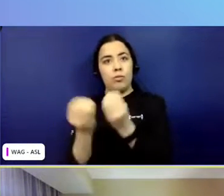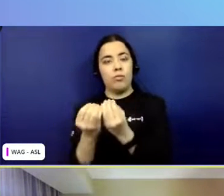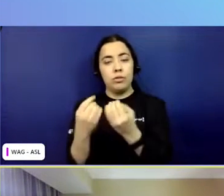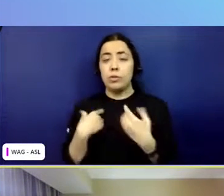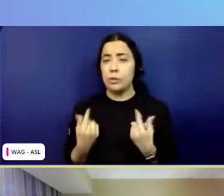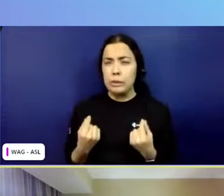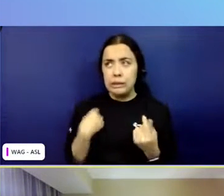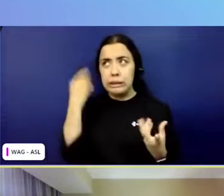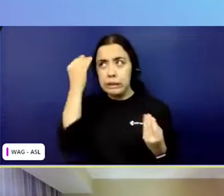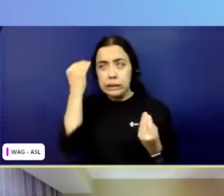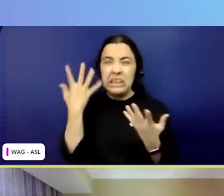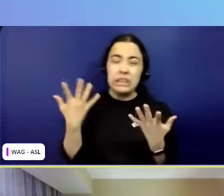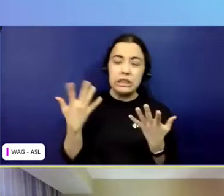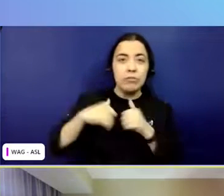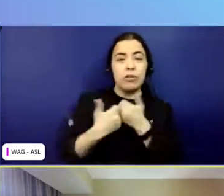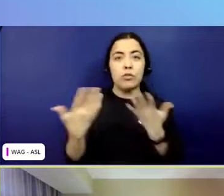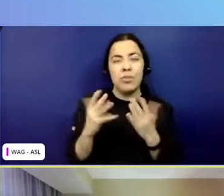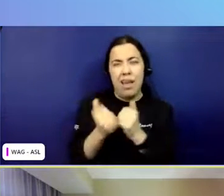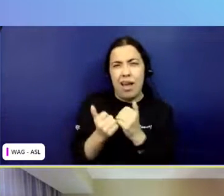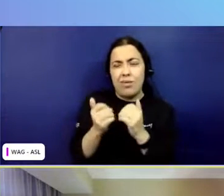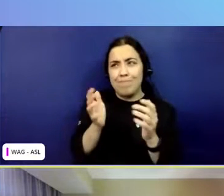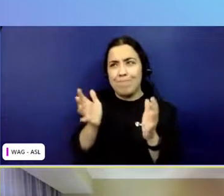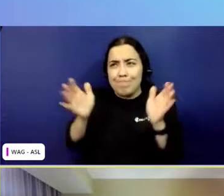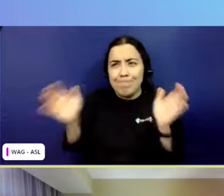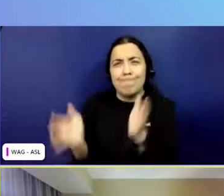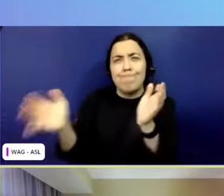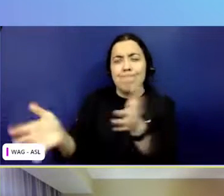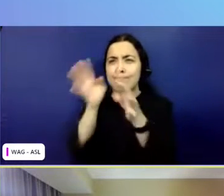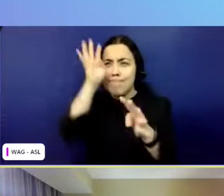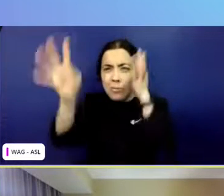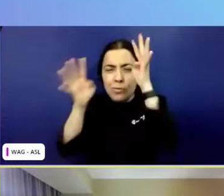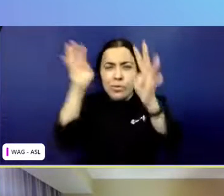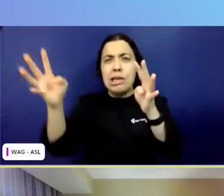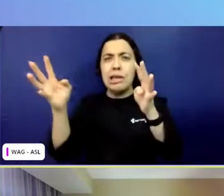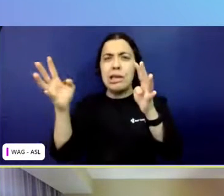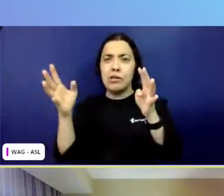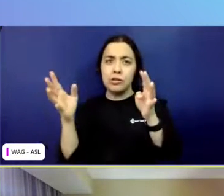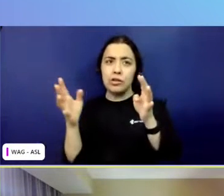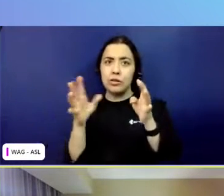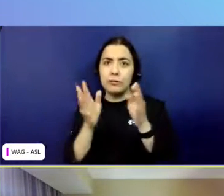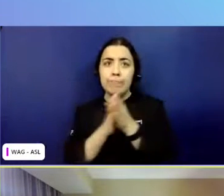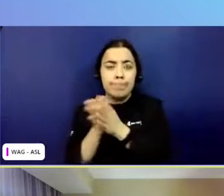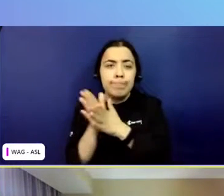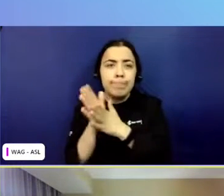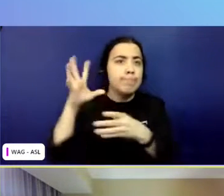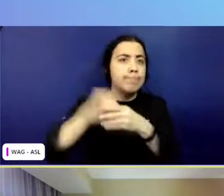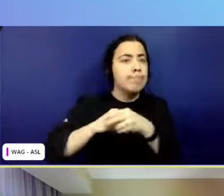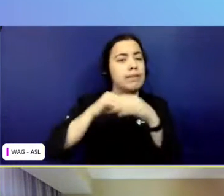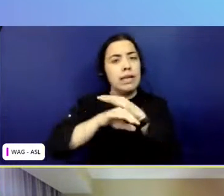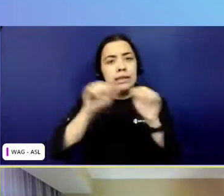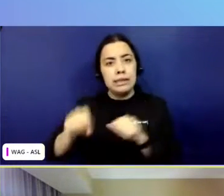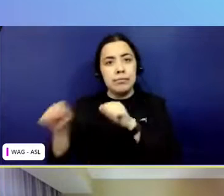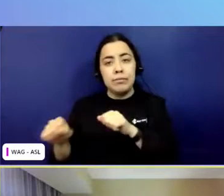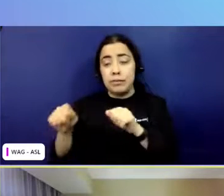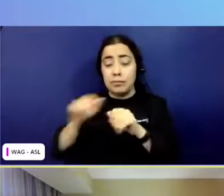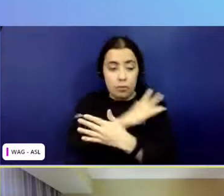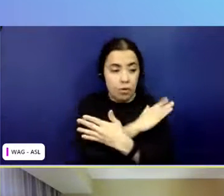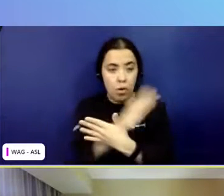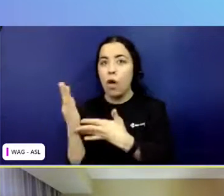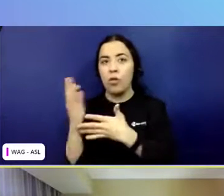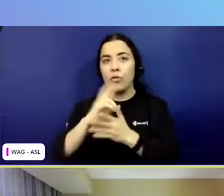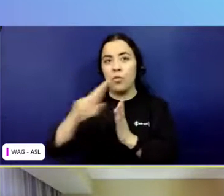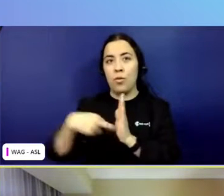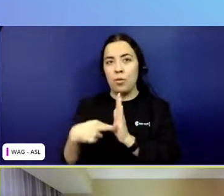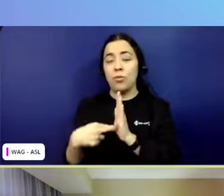find creative and engaging ways to instill accessibility ownership across all functional roles. We have